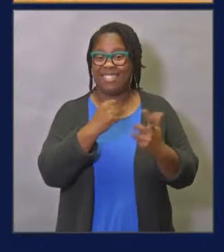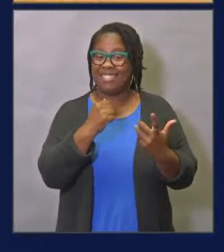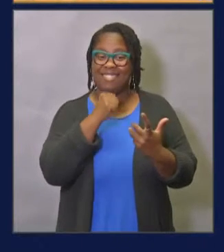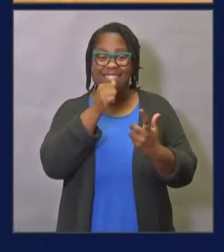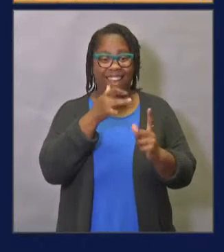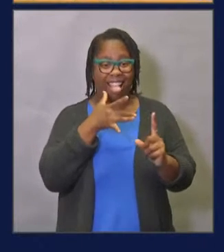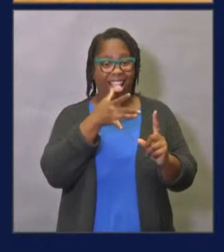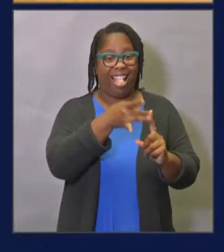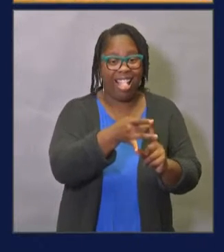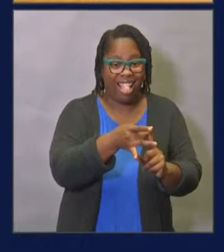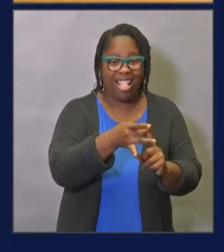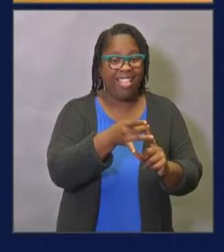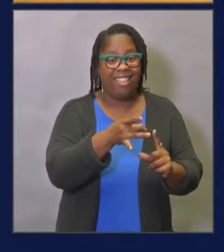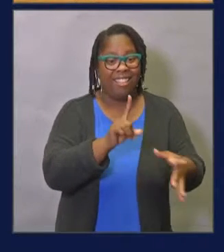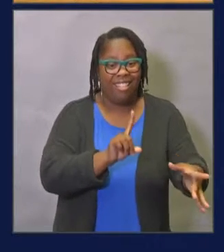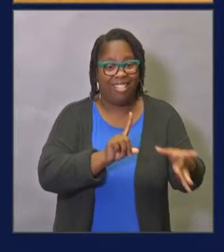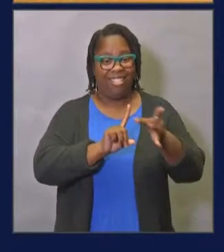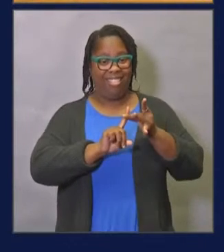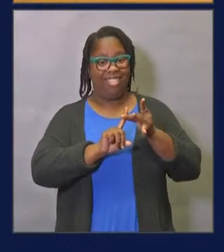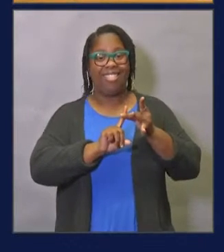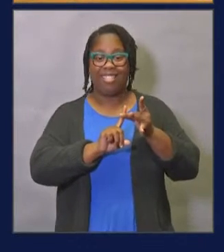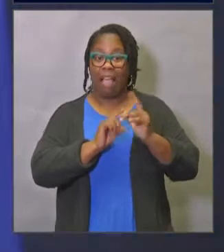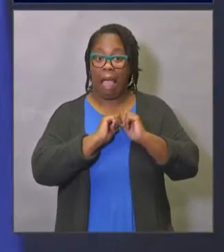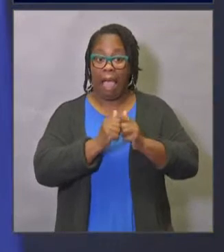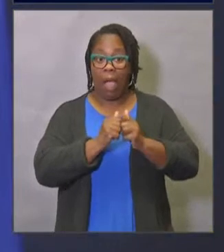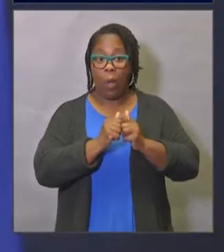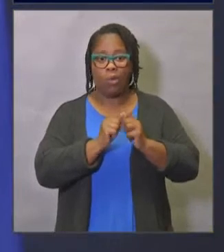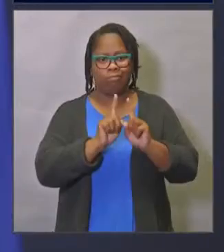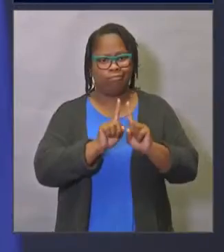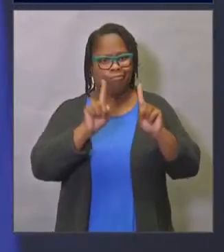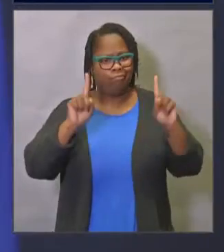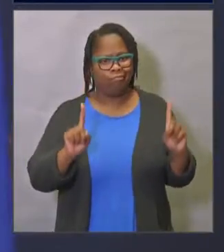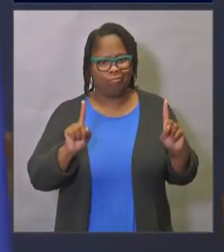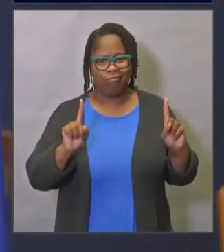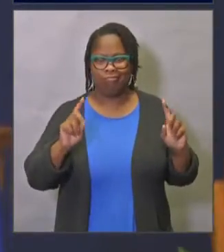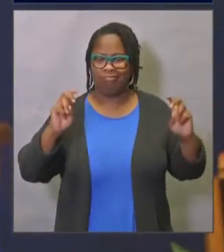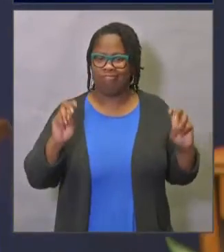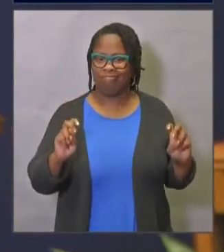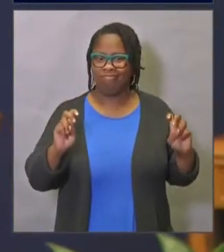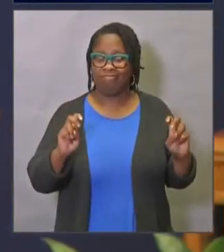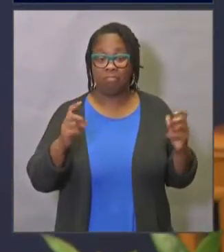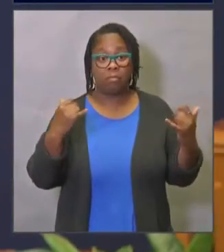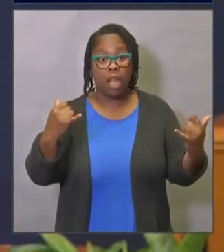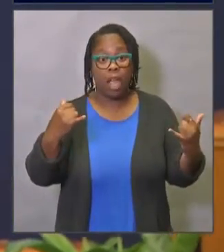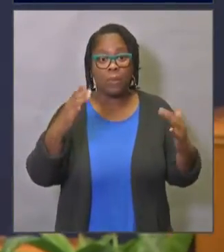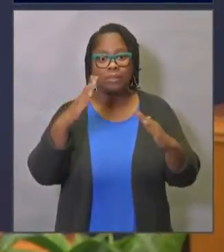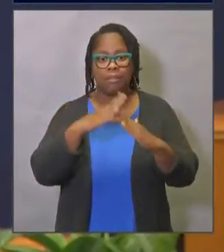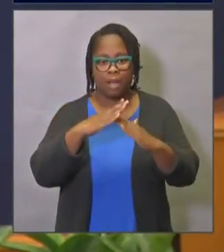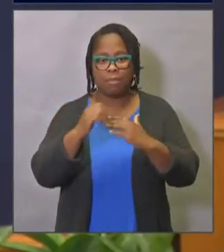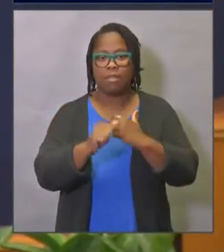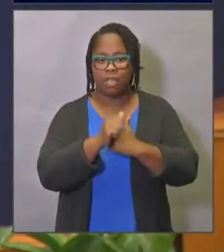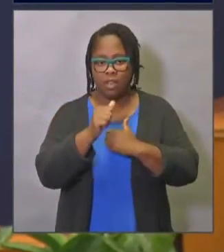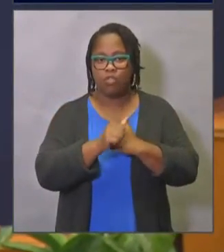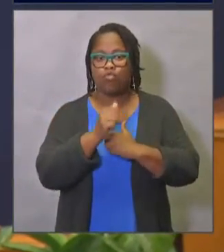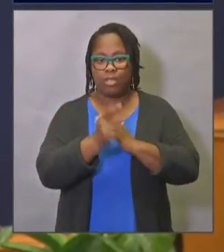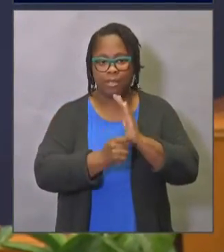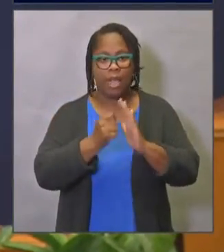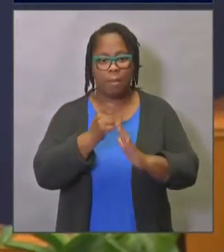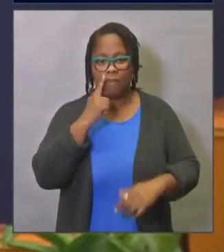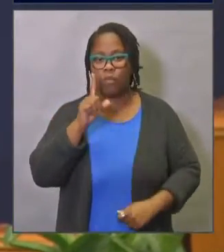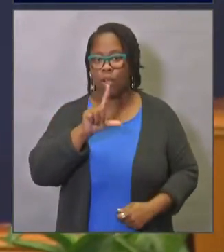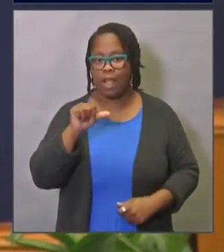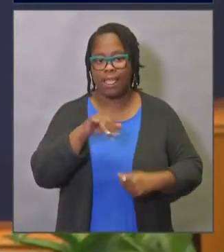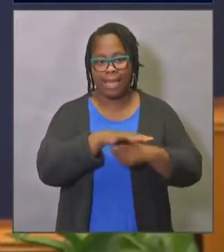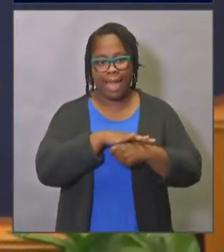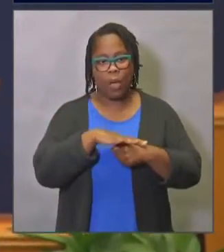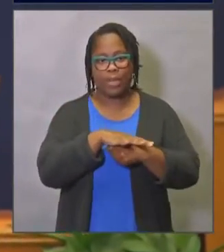infect others or get infected ourselves. This is the most dangerous time for LA County, and I do ask everyone to please